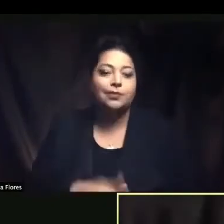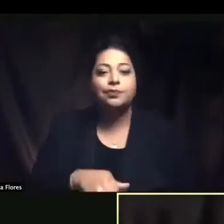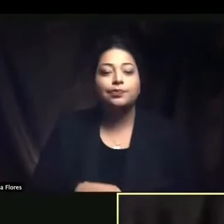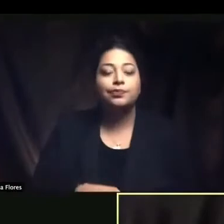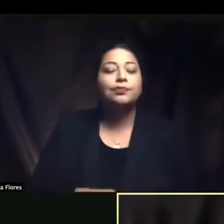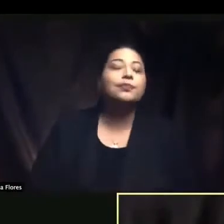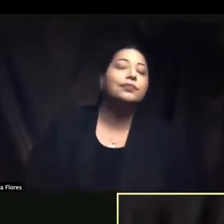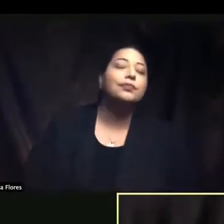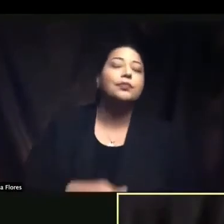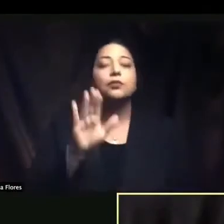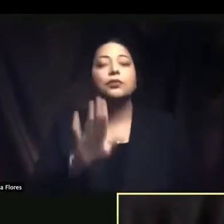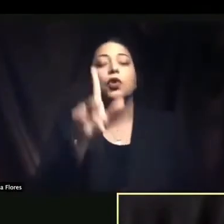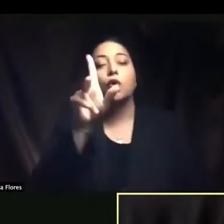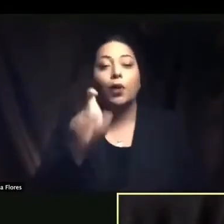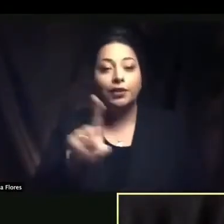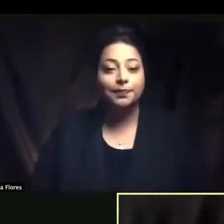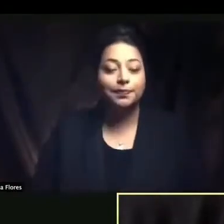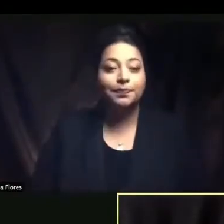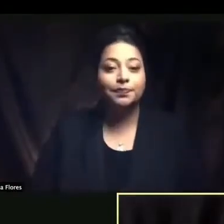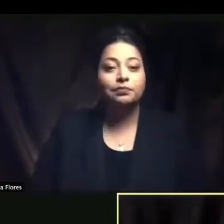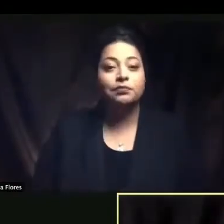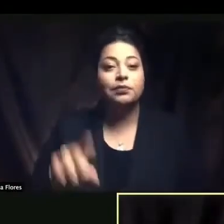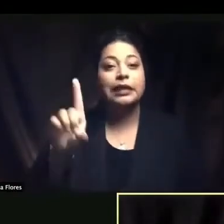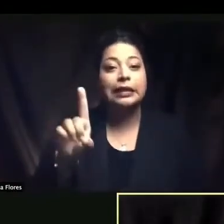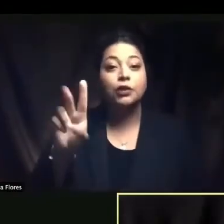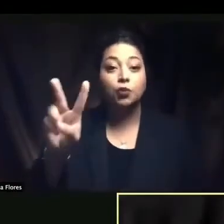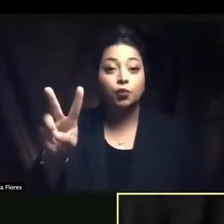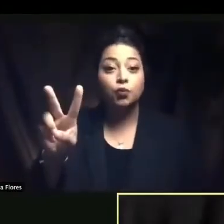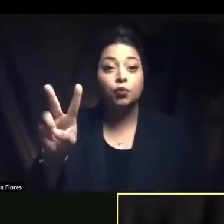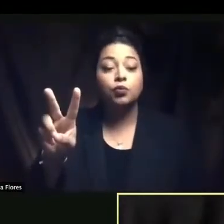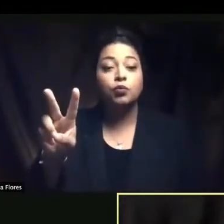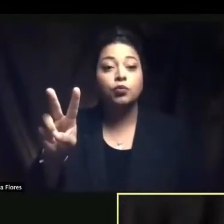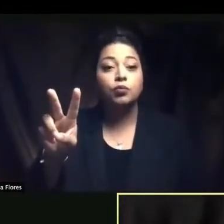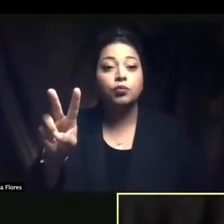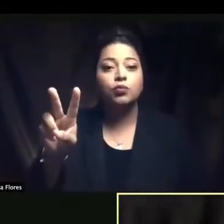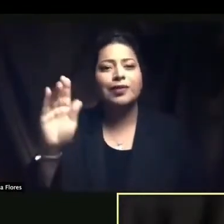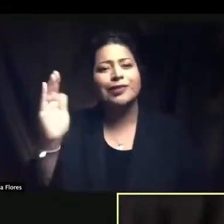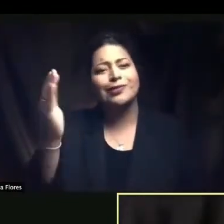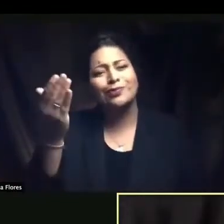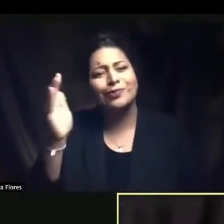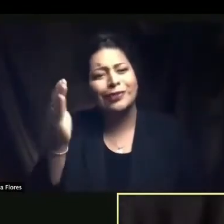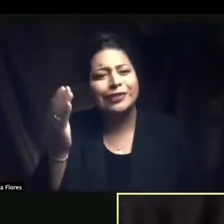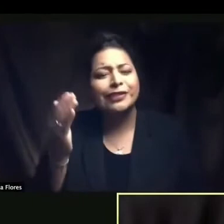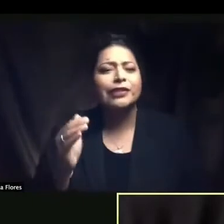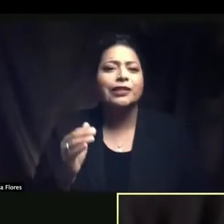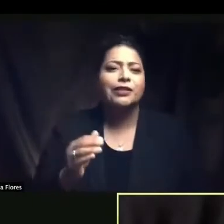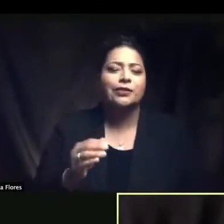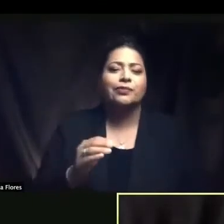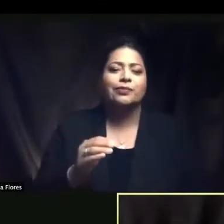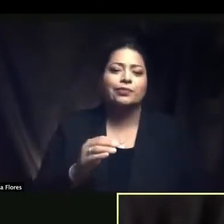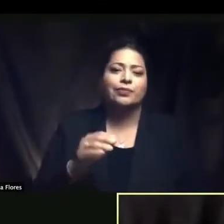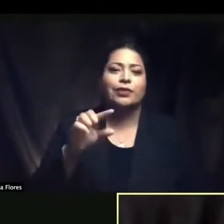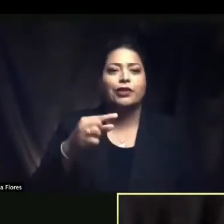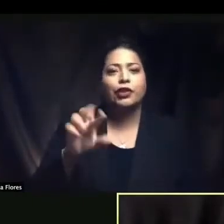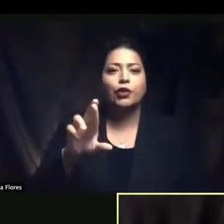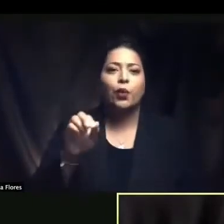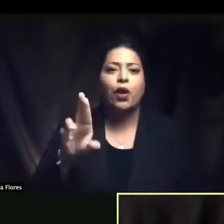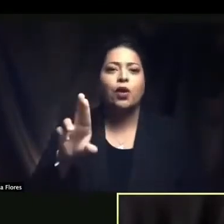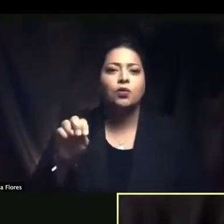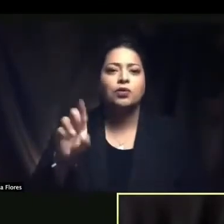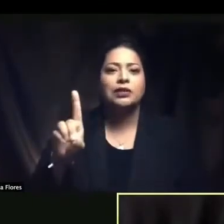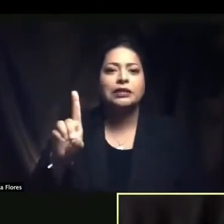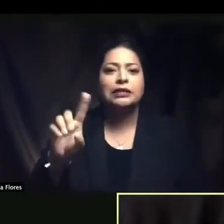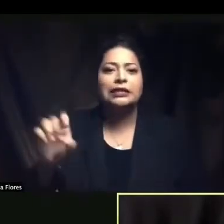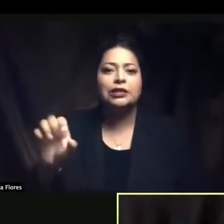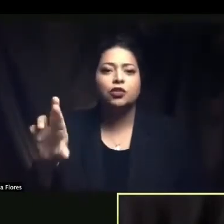is, District 2 seems to be ground zero for gentrification and